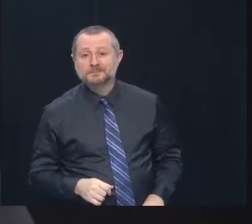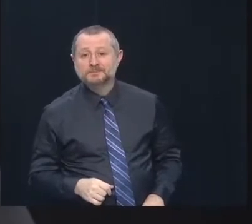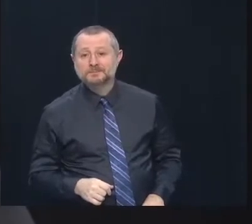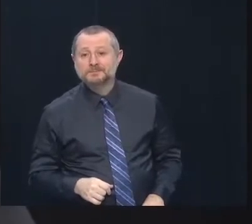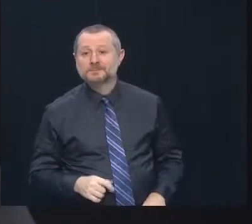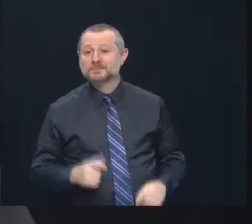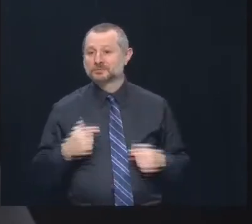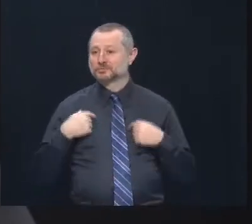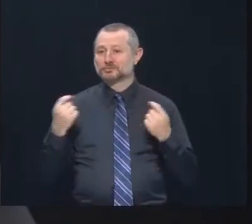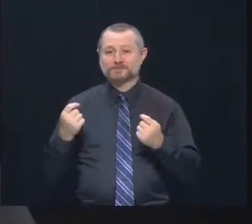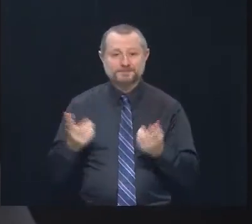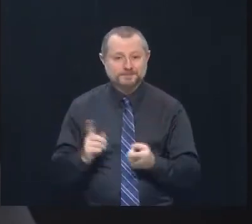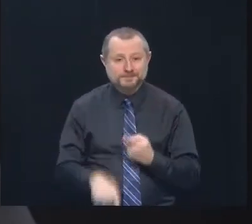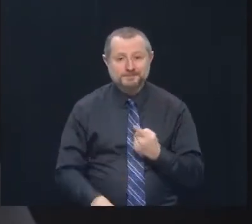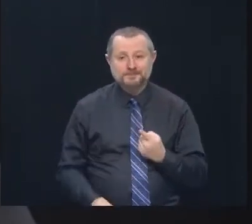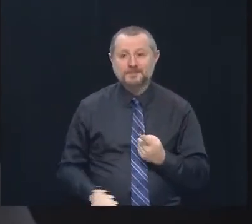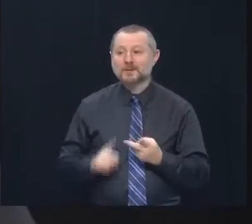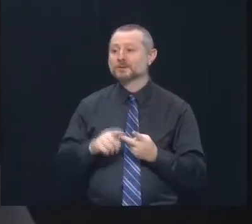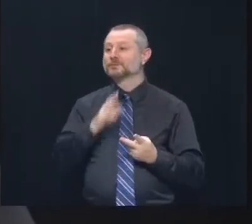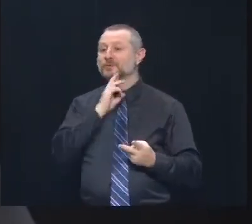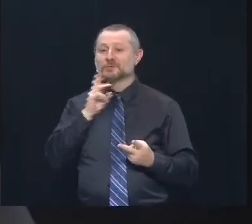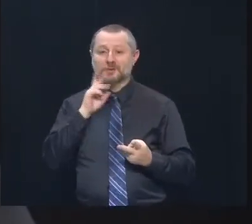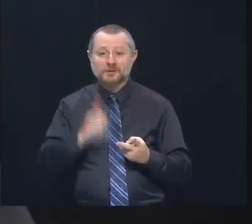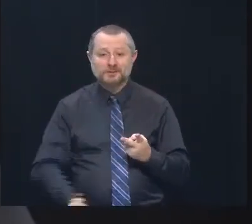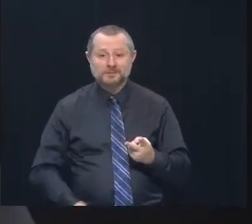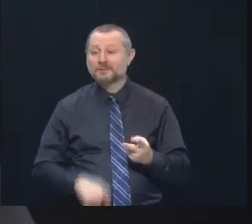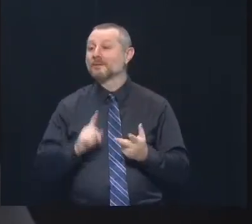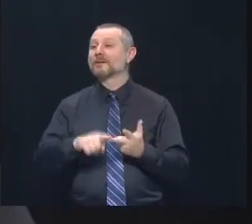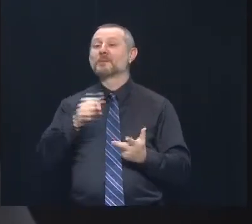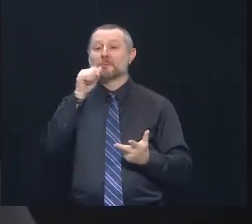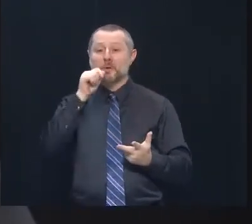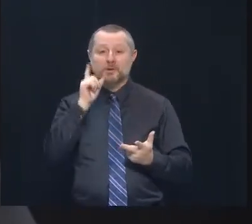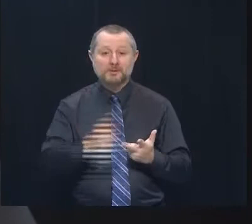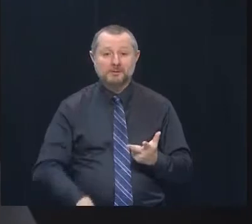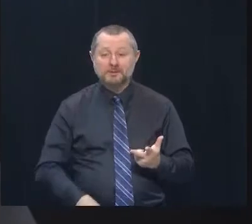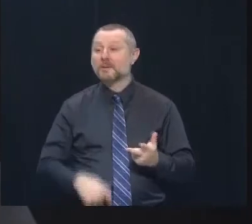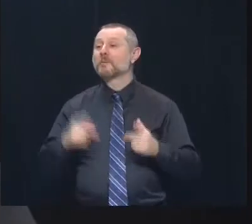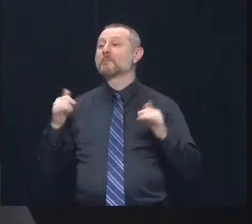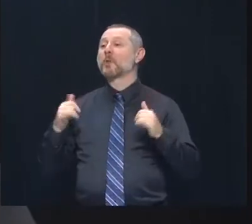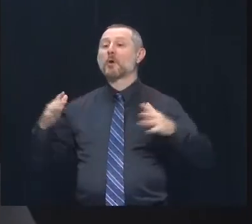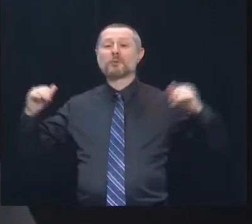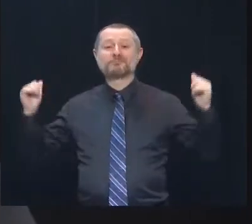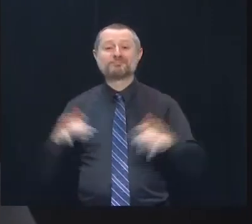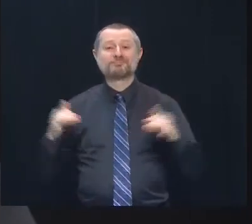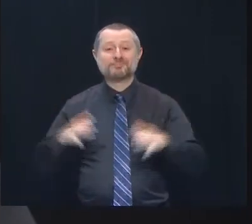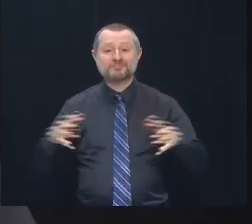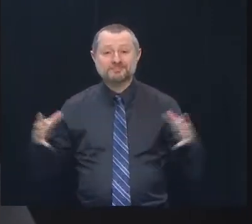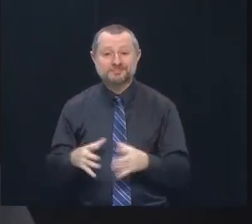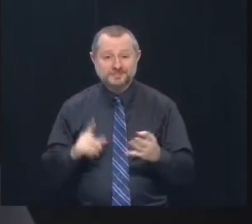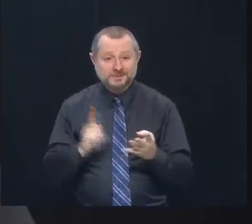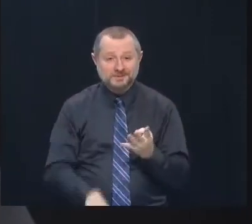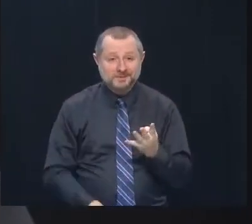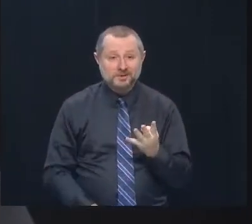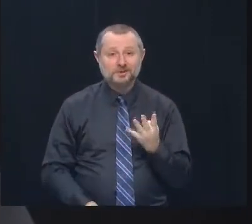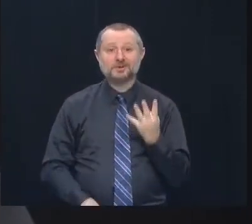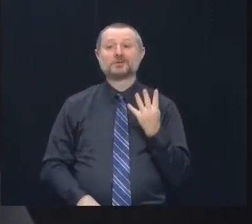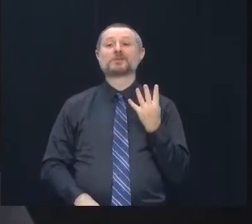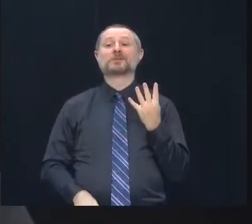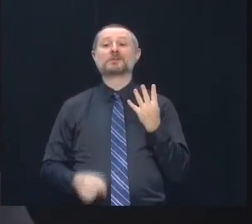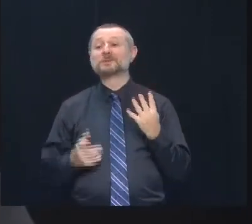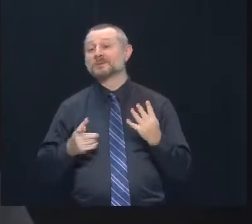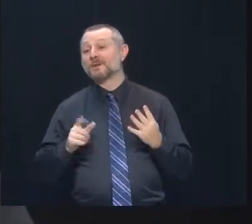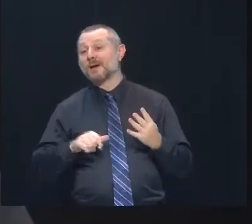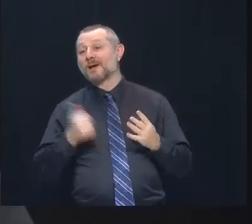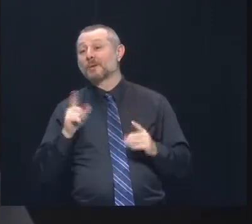gyms, restaurants, bars, gyms, home gatherings. The situation where you actually have the